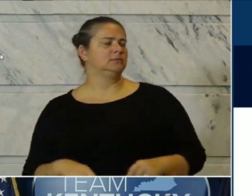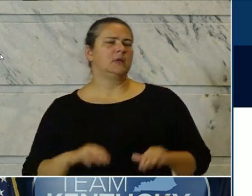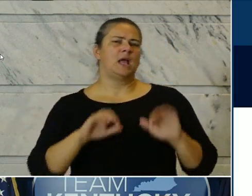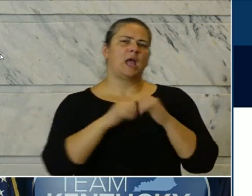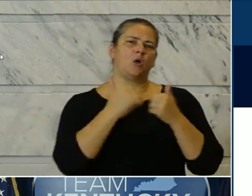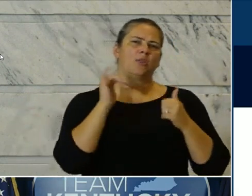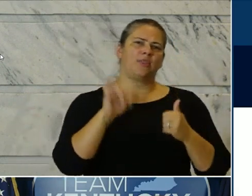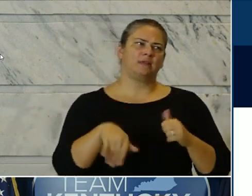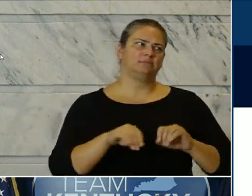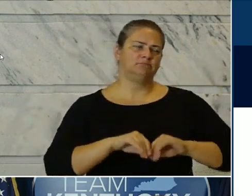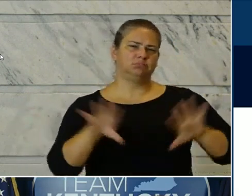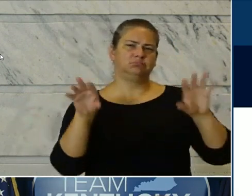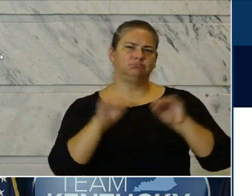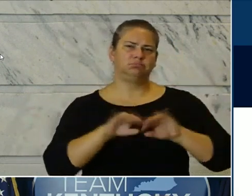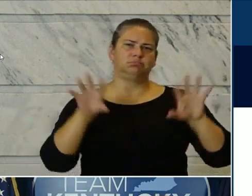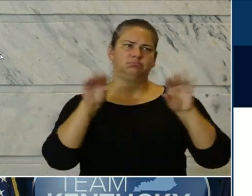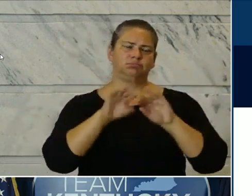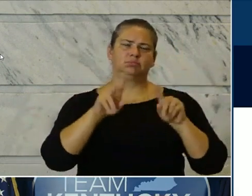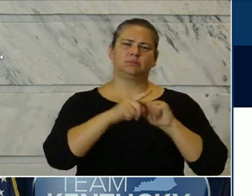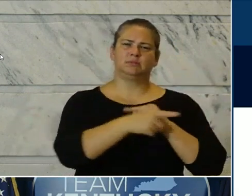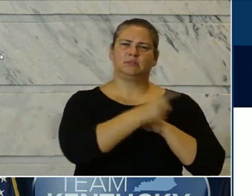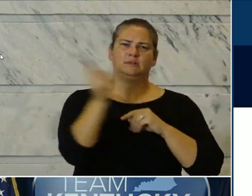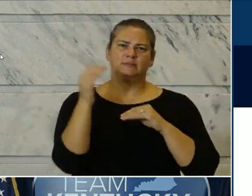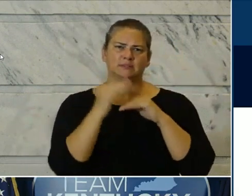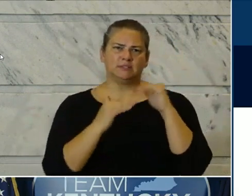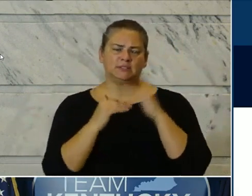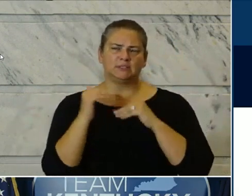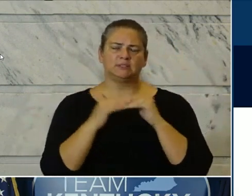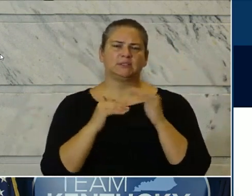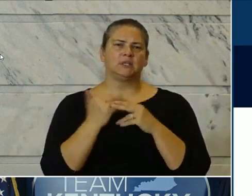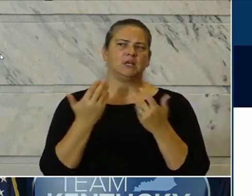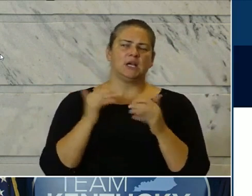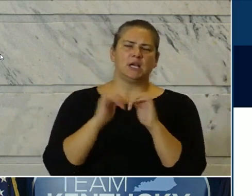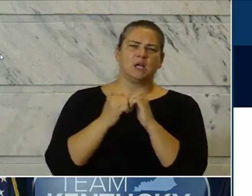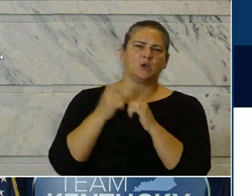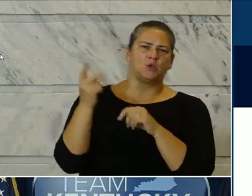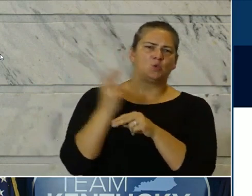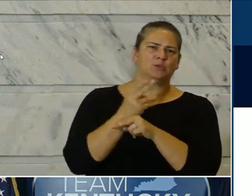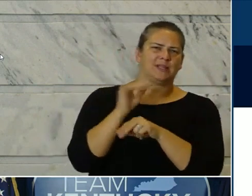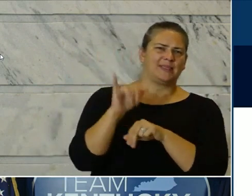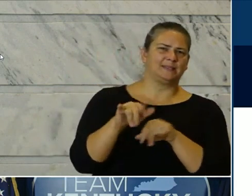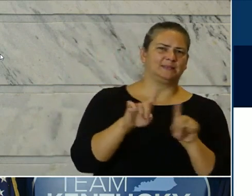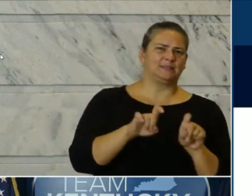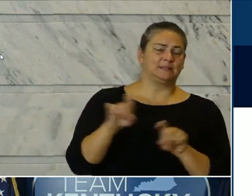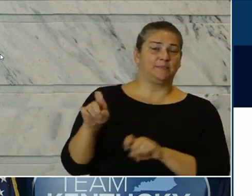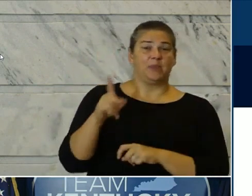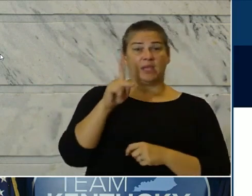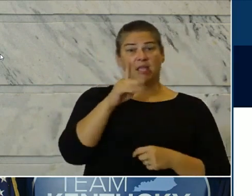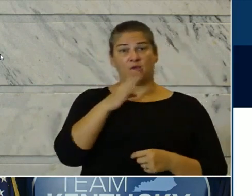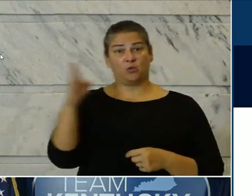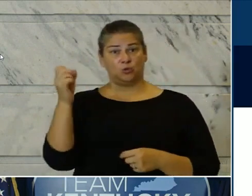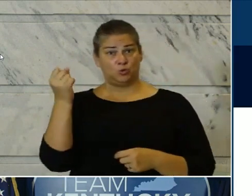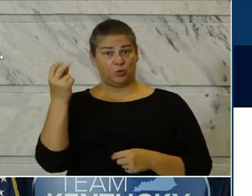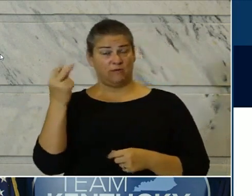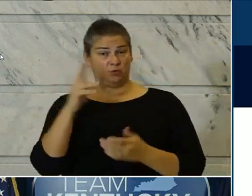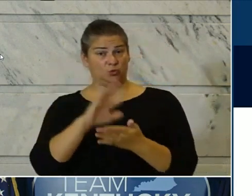facilities, and our overall plan for using some of that testing. K through 12 schools.